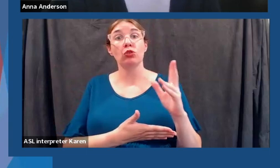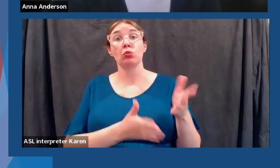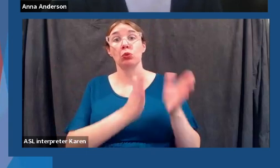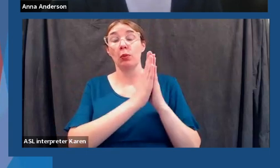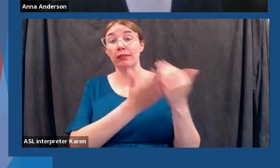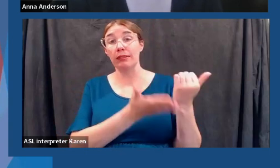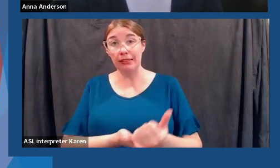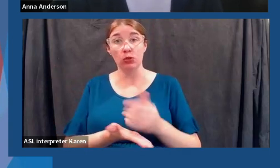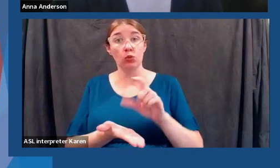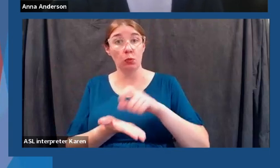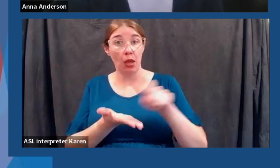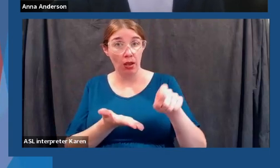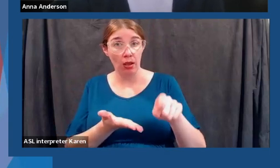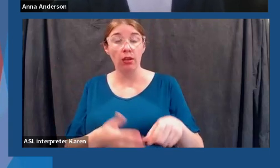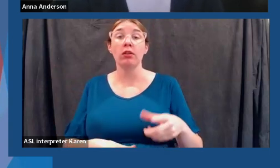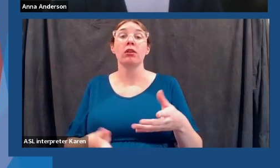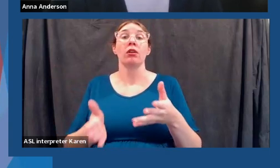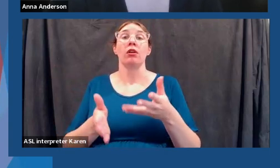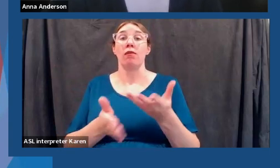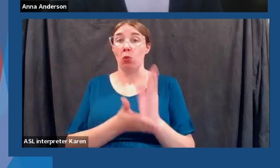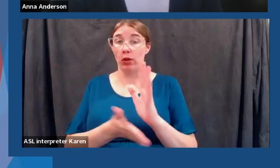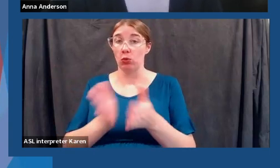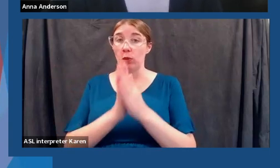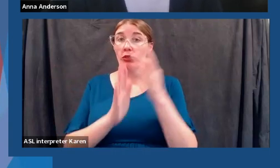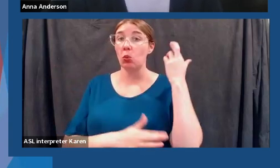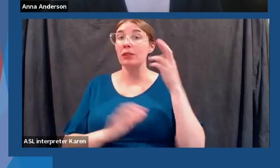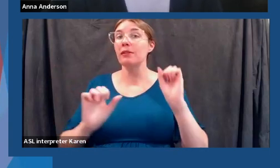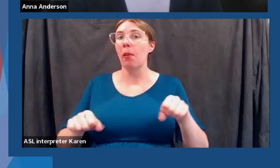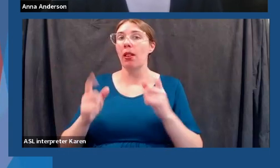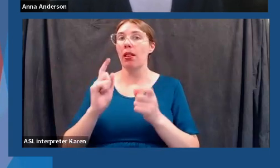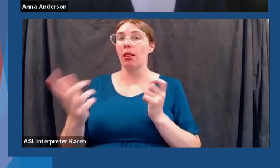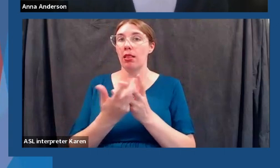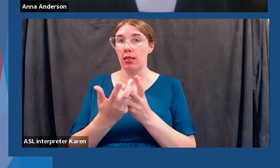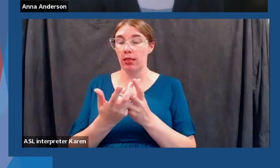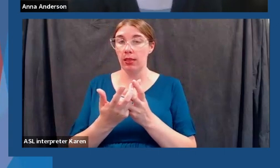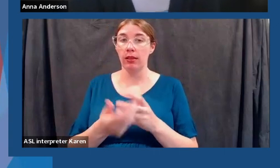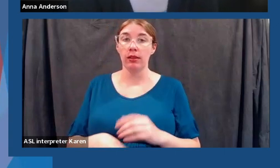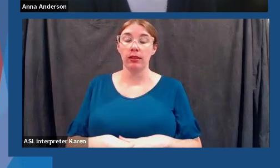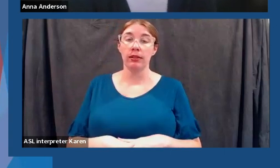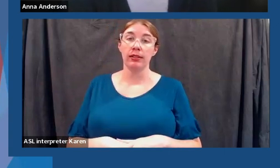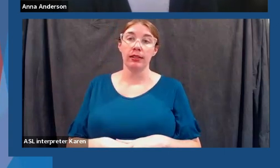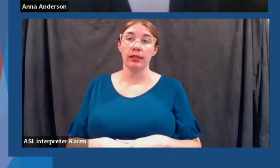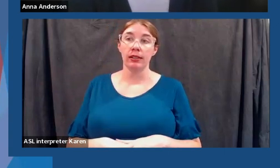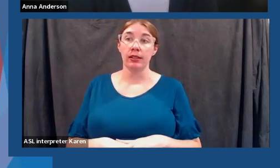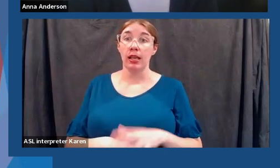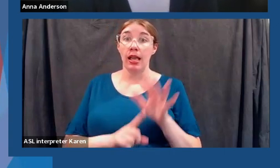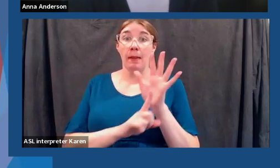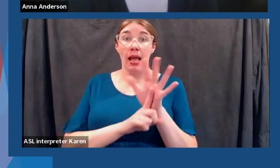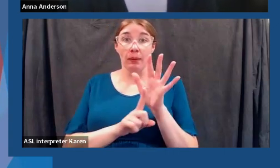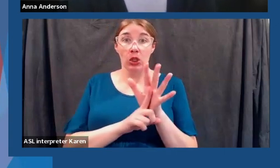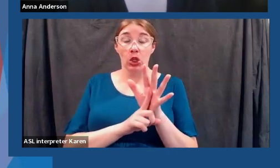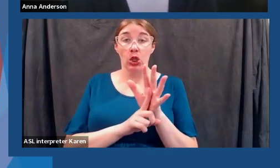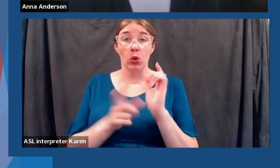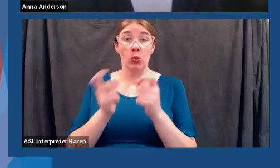an reasonable accommodation, excuse me. So a popular is a chair to sit on if